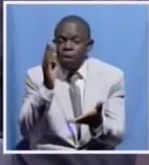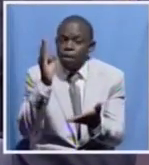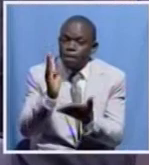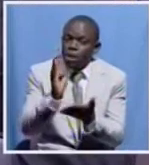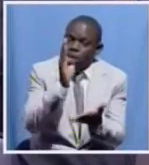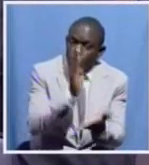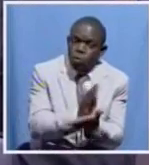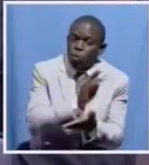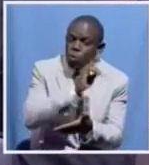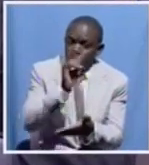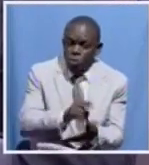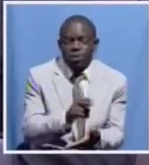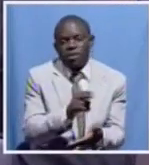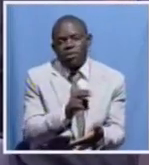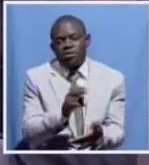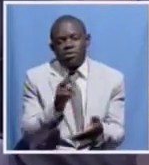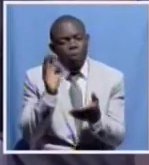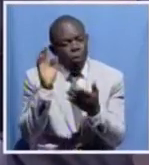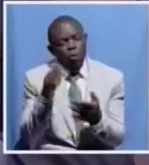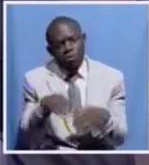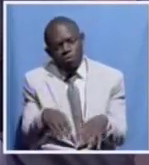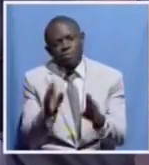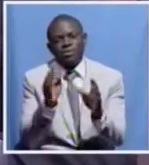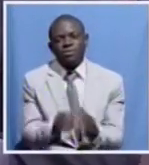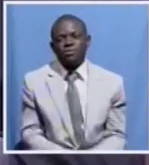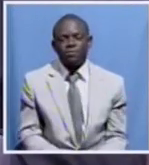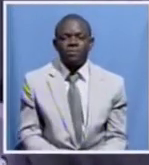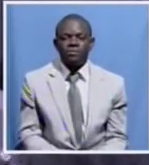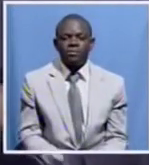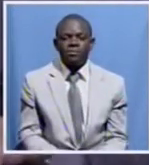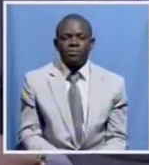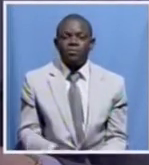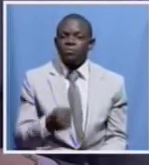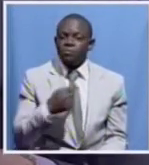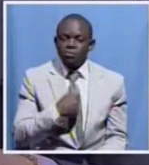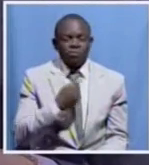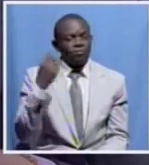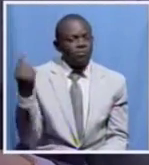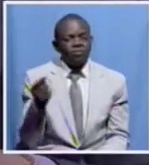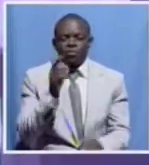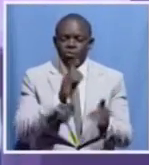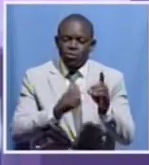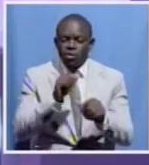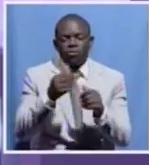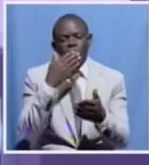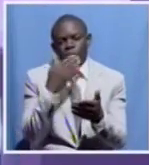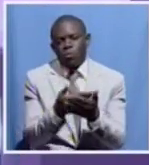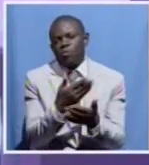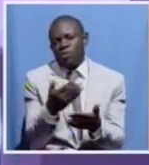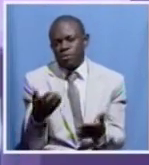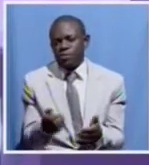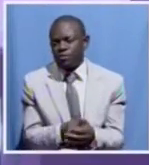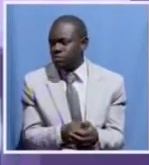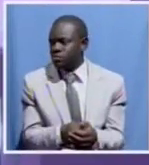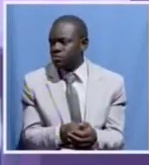on. And what I like to always talk about is the great things that we share. Does this speak to